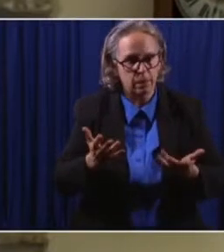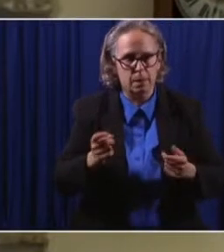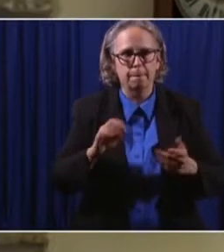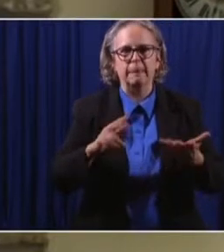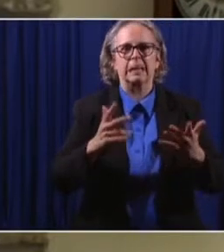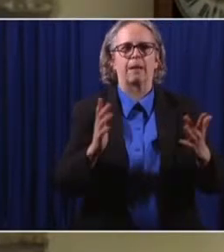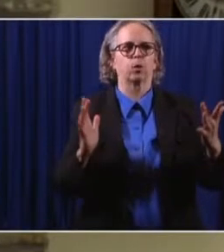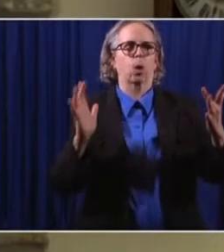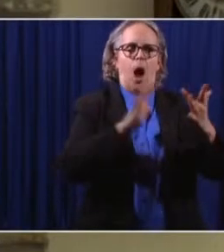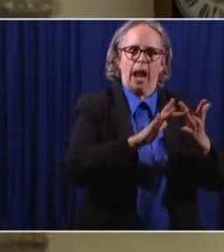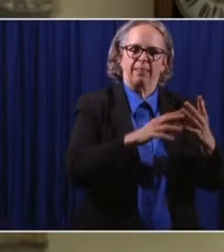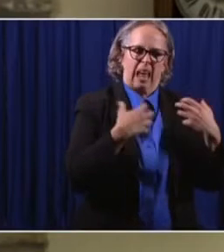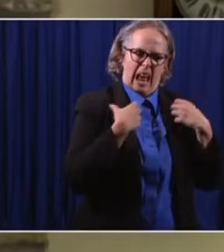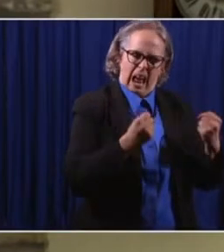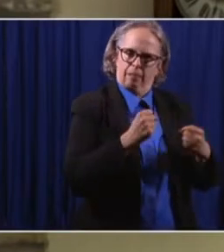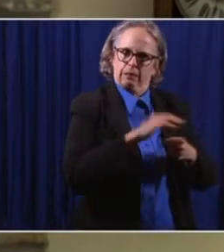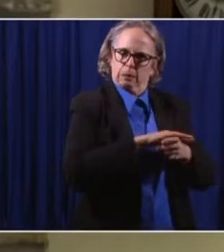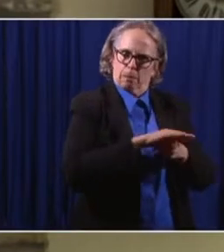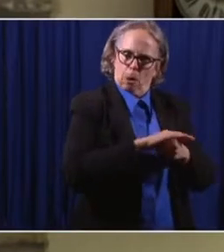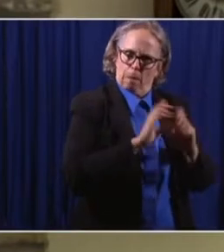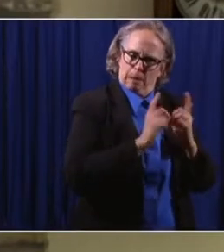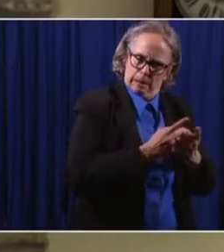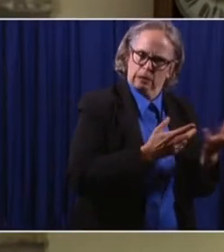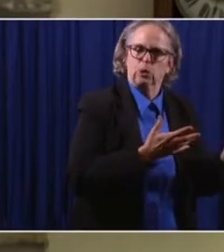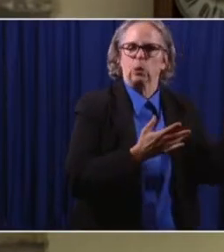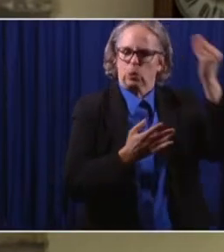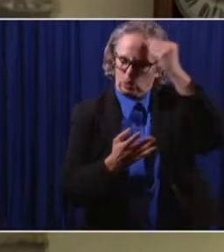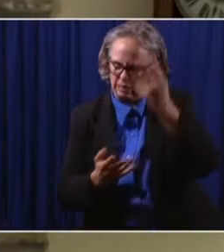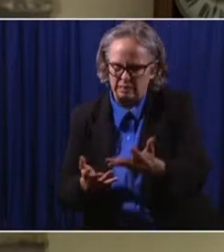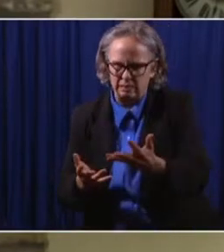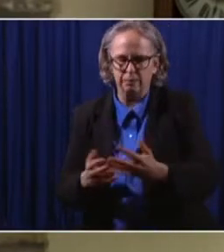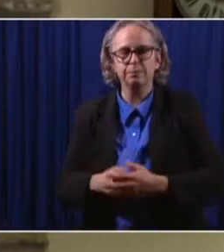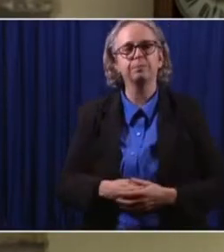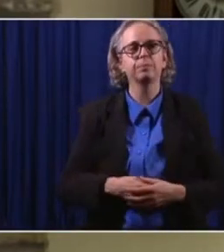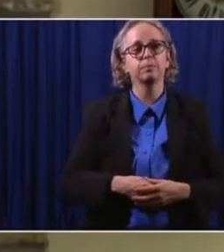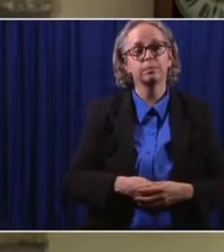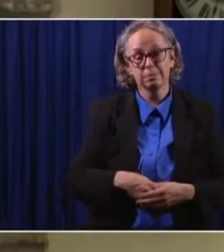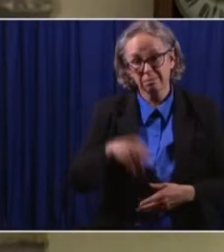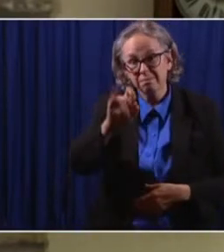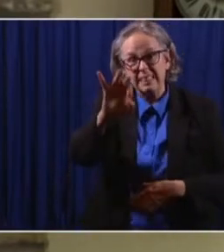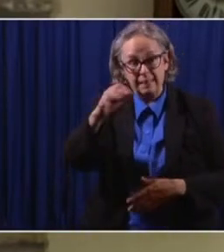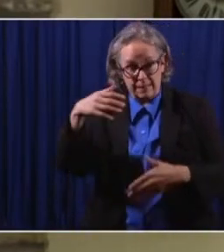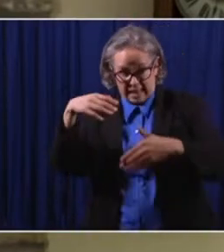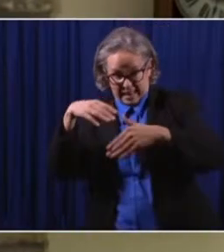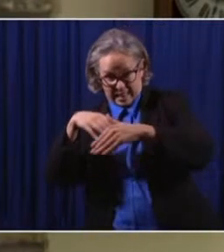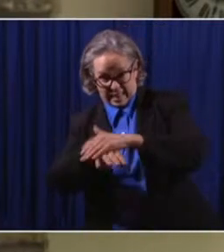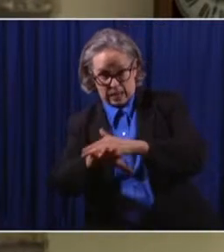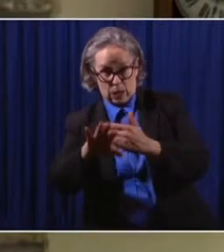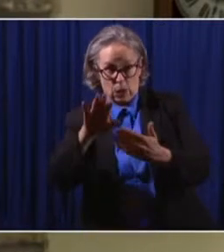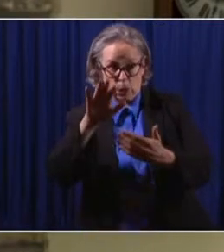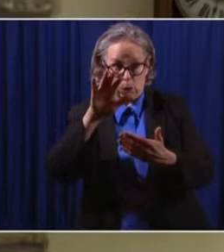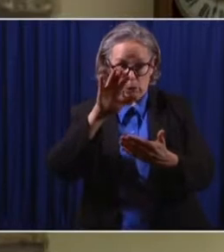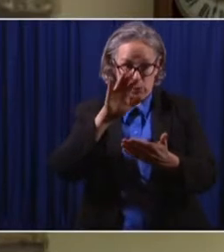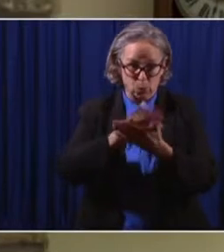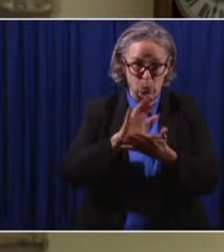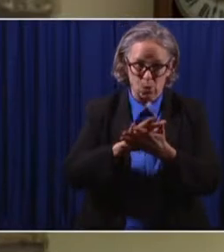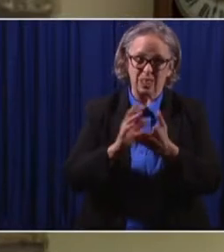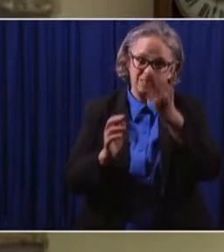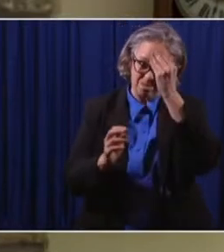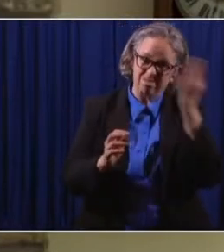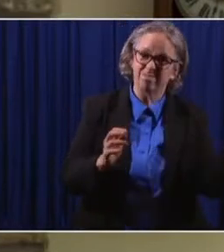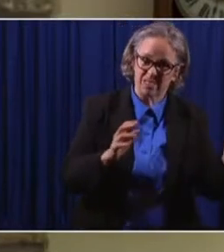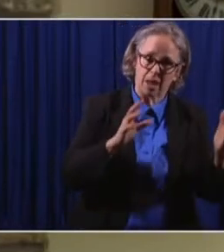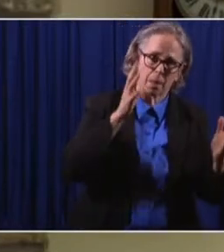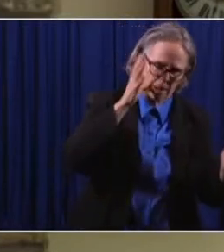in the school building itself, we want the school to notify the parents. And third, we want to notify